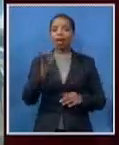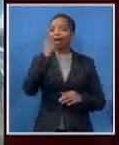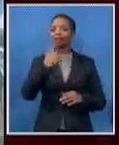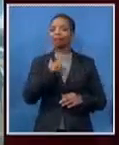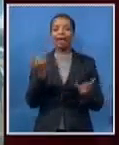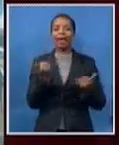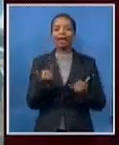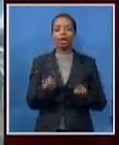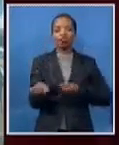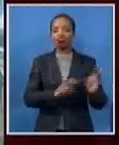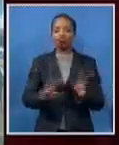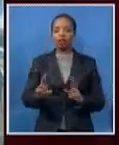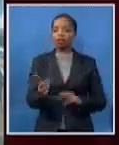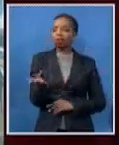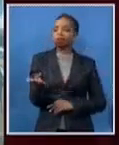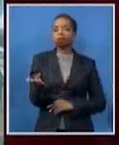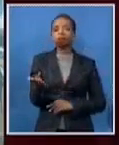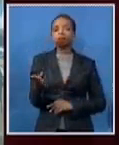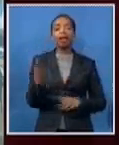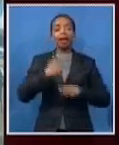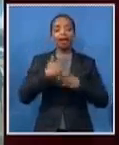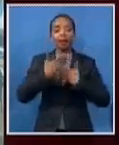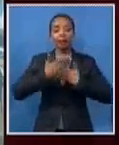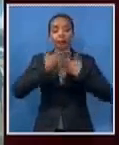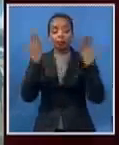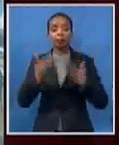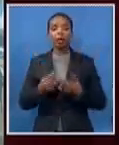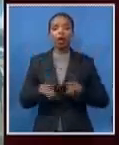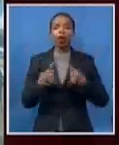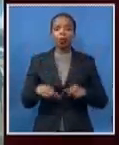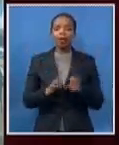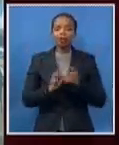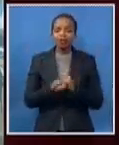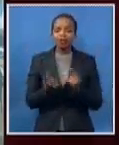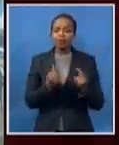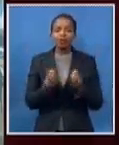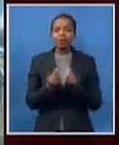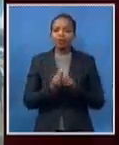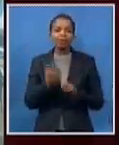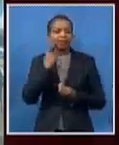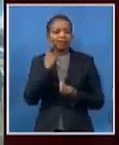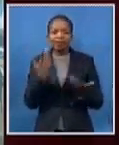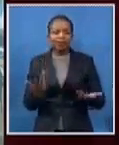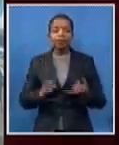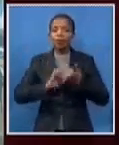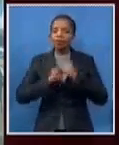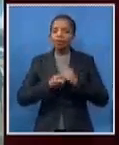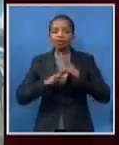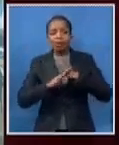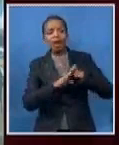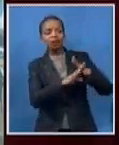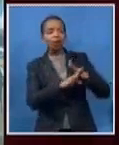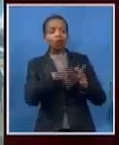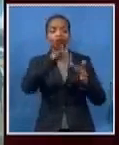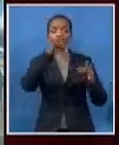tried to do the easy things. We've tried to avoid the big choices for the last 10 years. We've had summits, we've